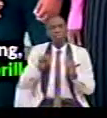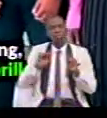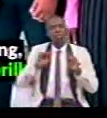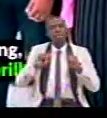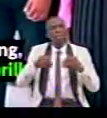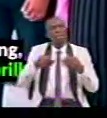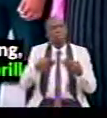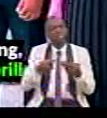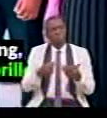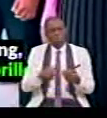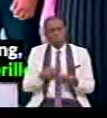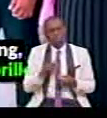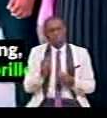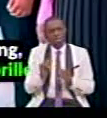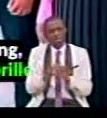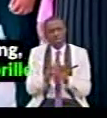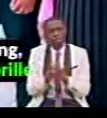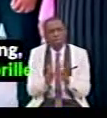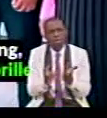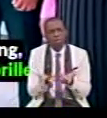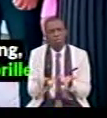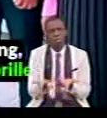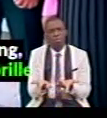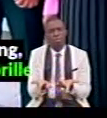give me the Bible